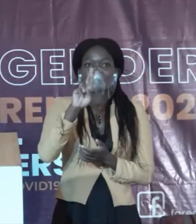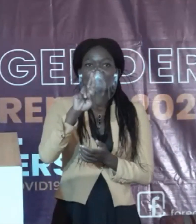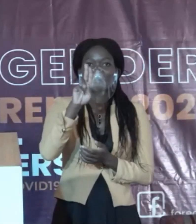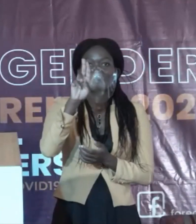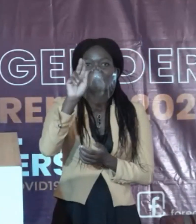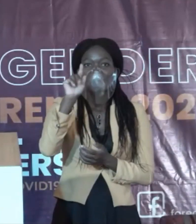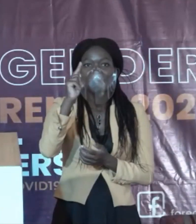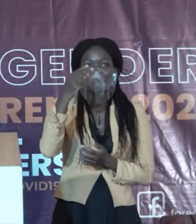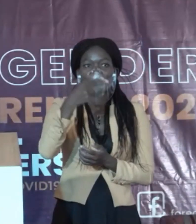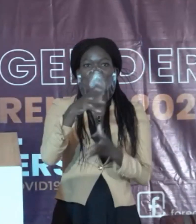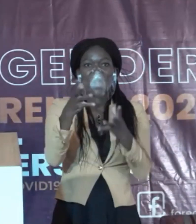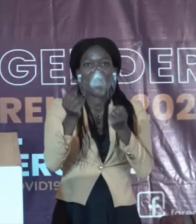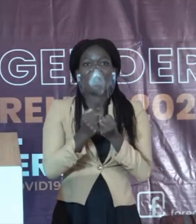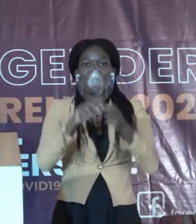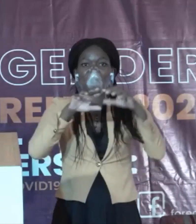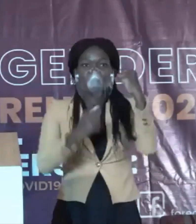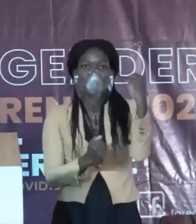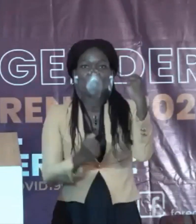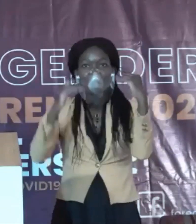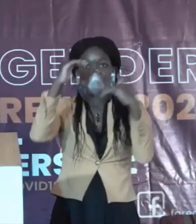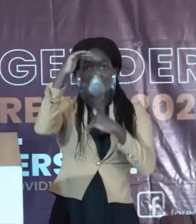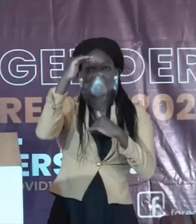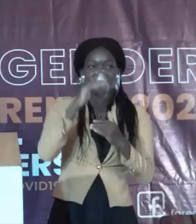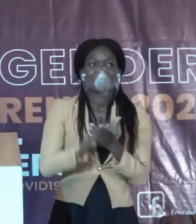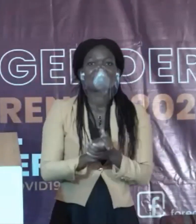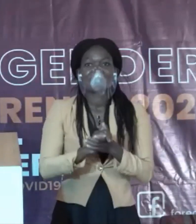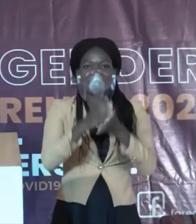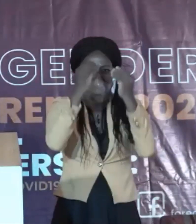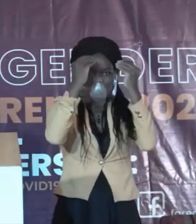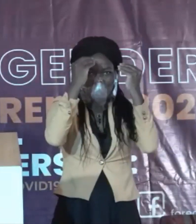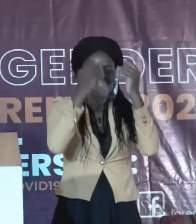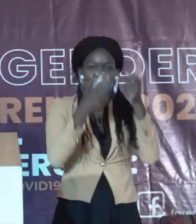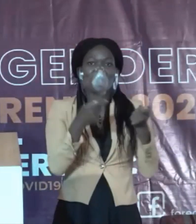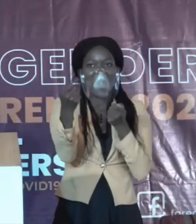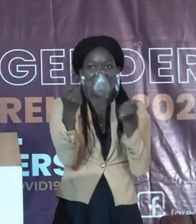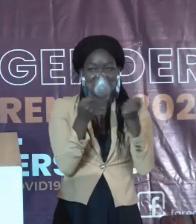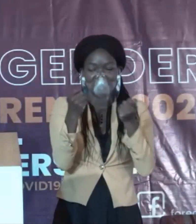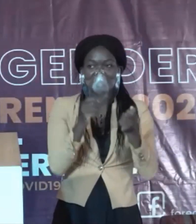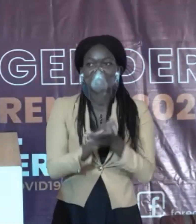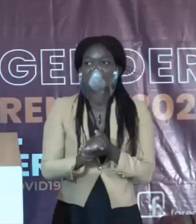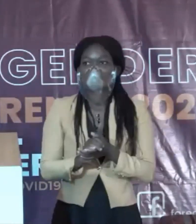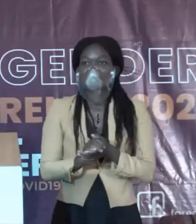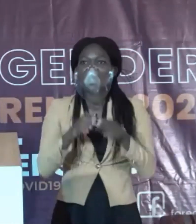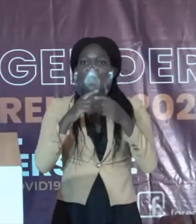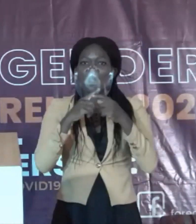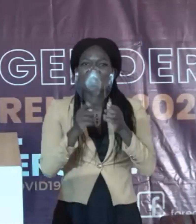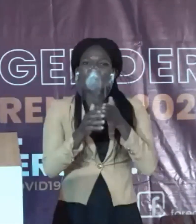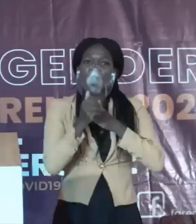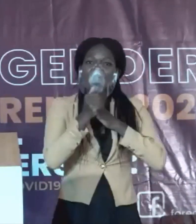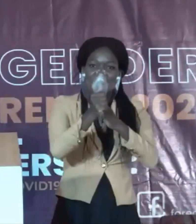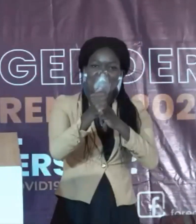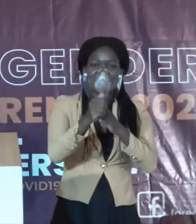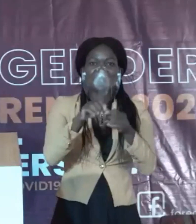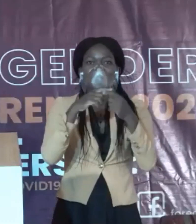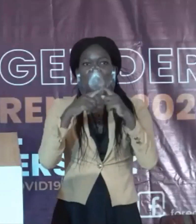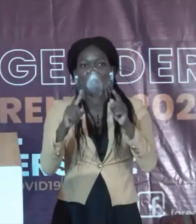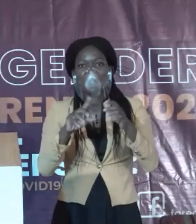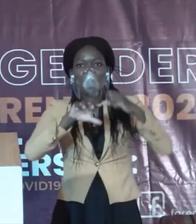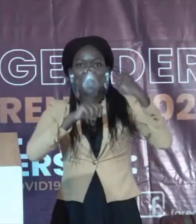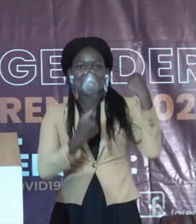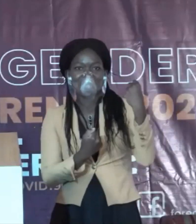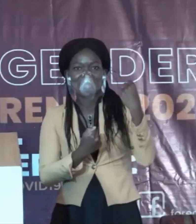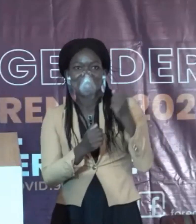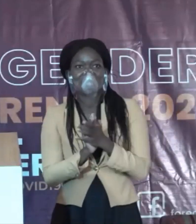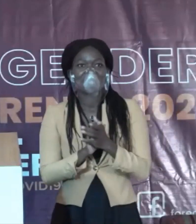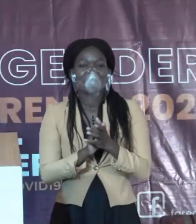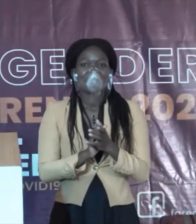holds a master's degree in education management and leadership and a bachelor's degree